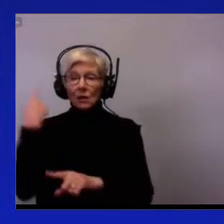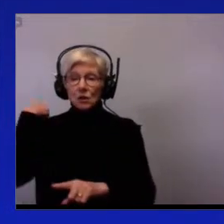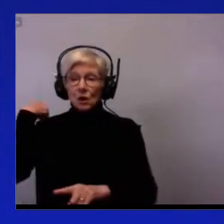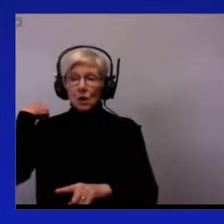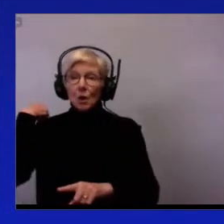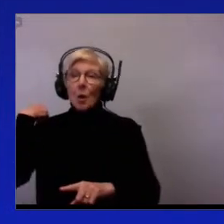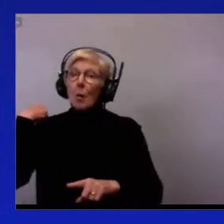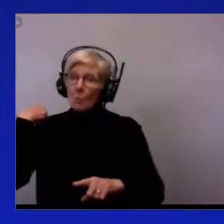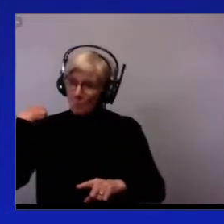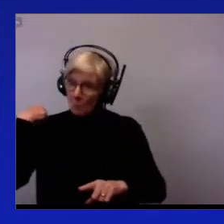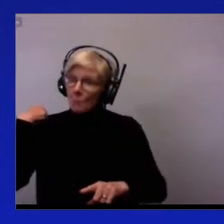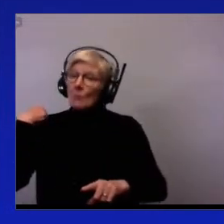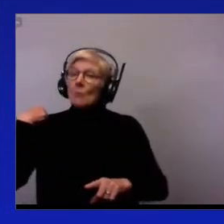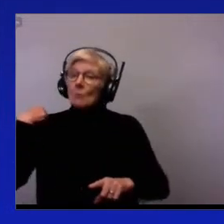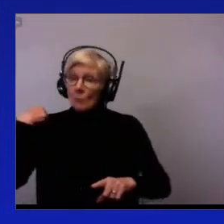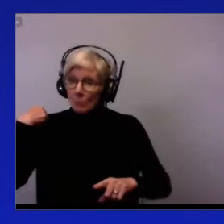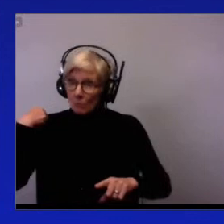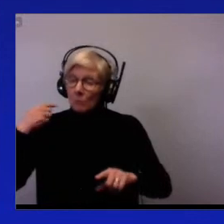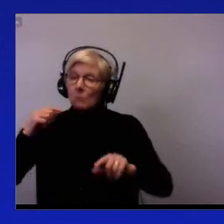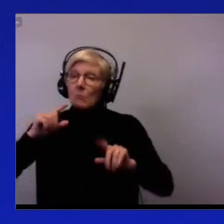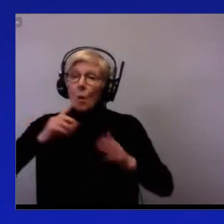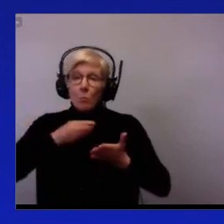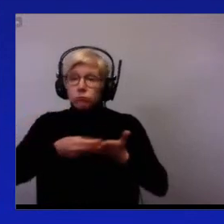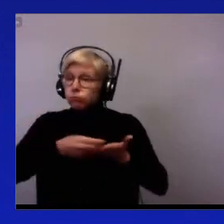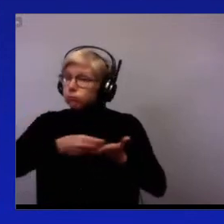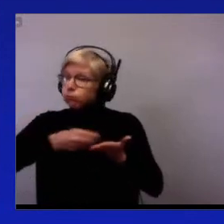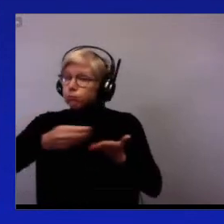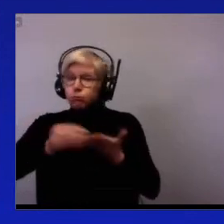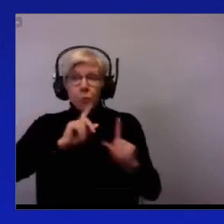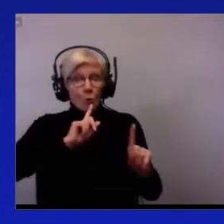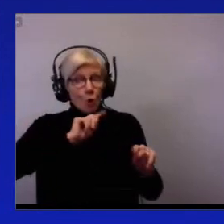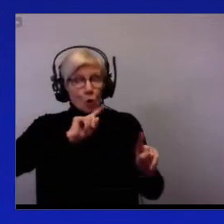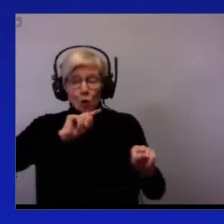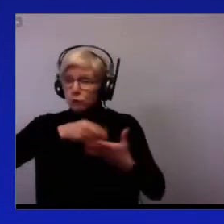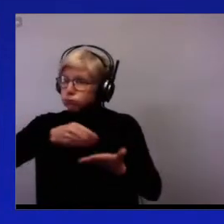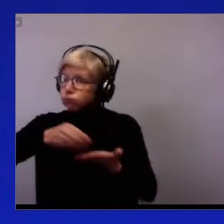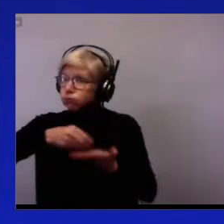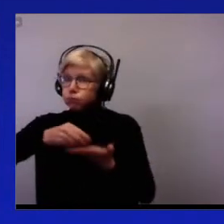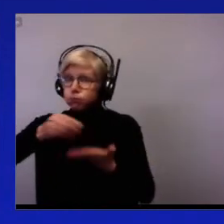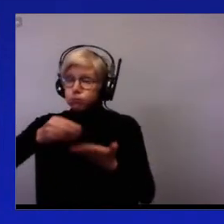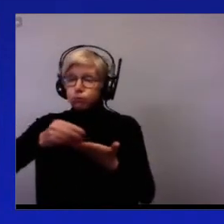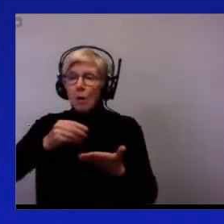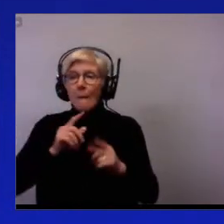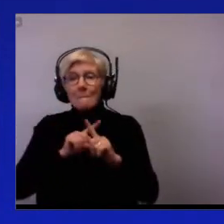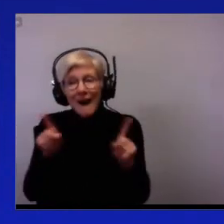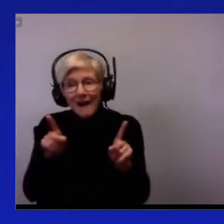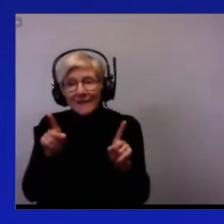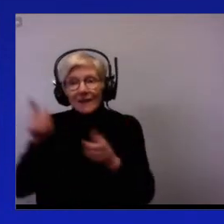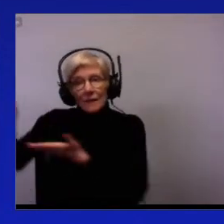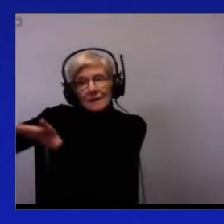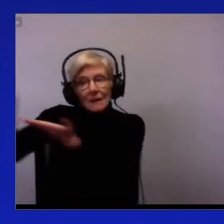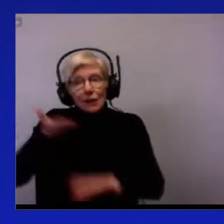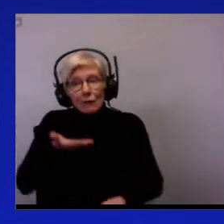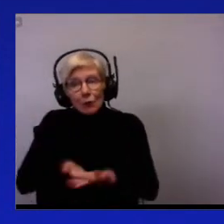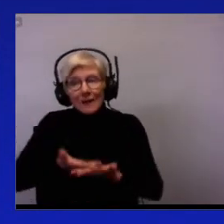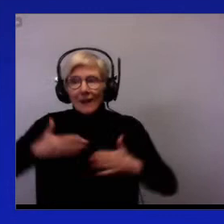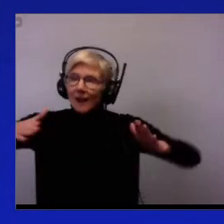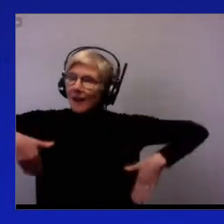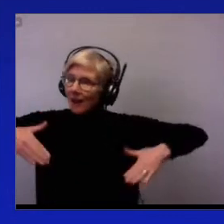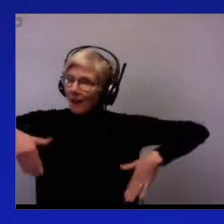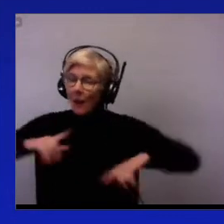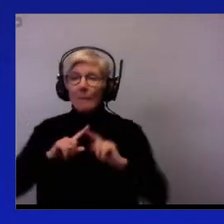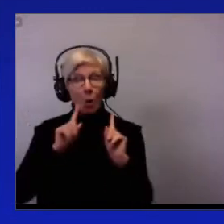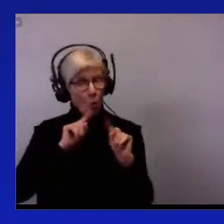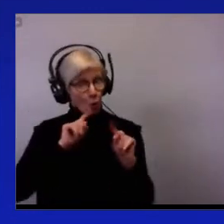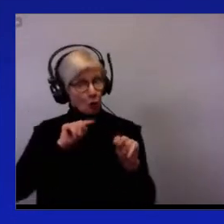really well. They threw the net out wide. They bought many. There didn't seem to be a delivery plan attached to that. We saw